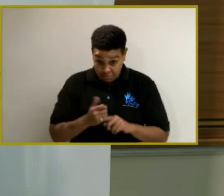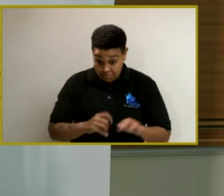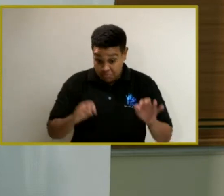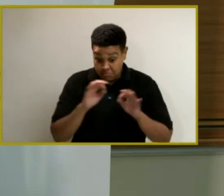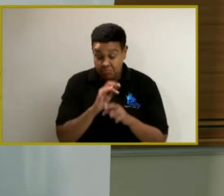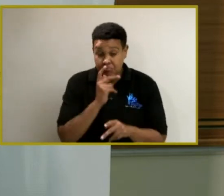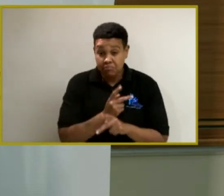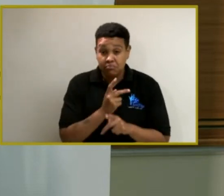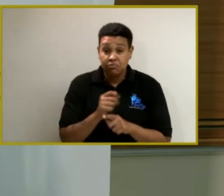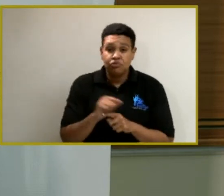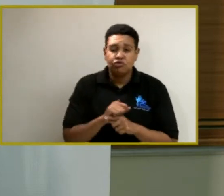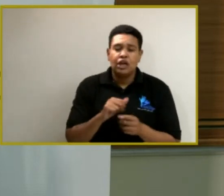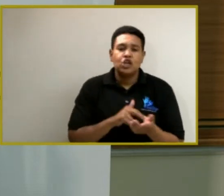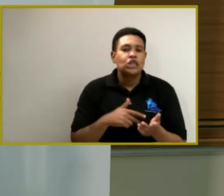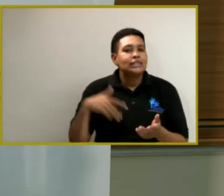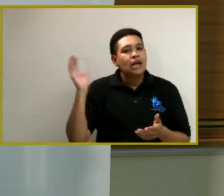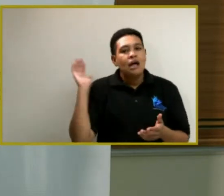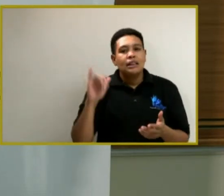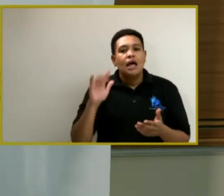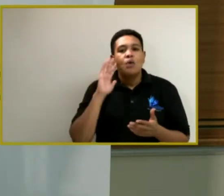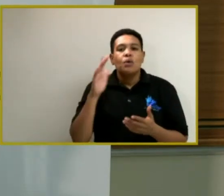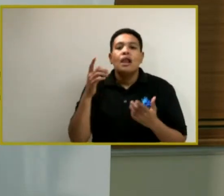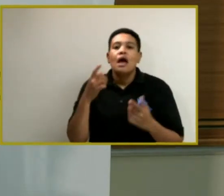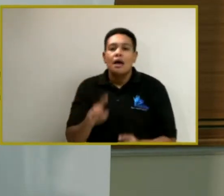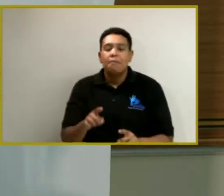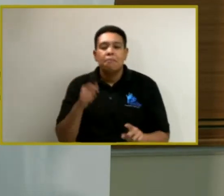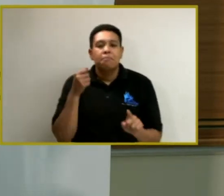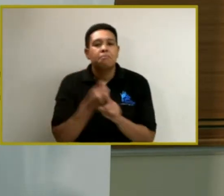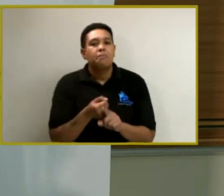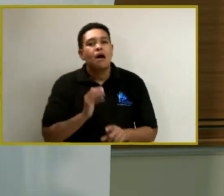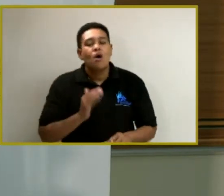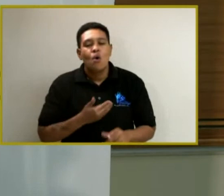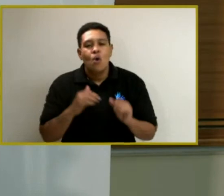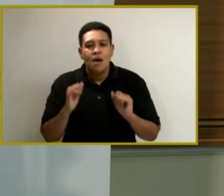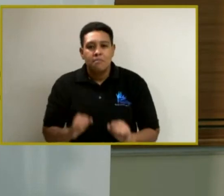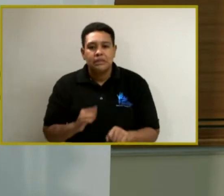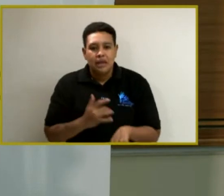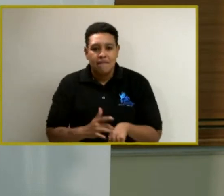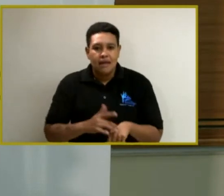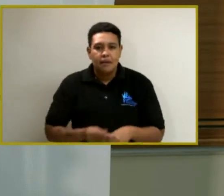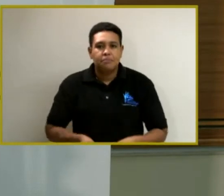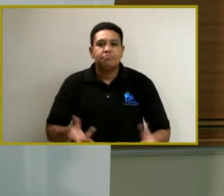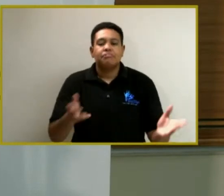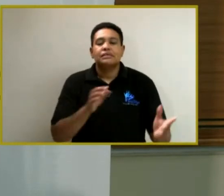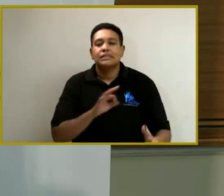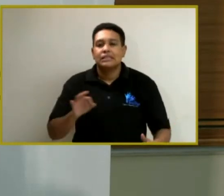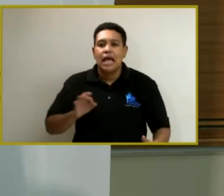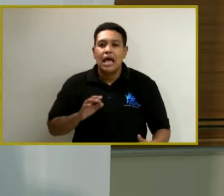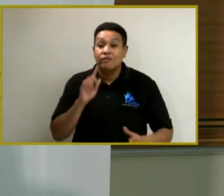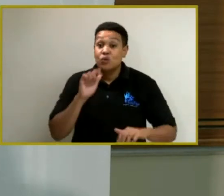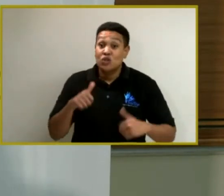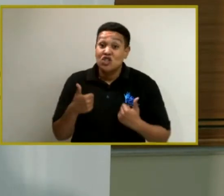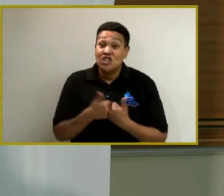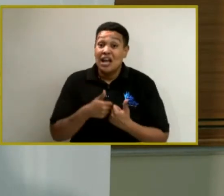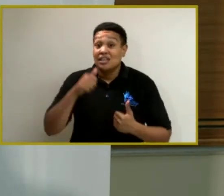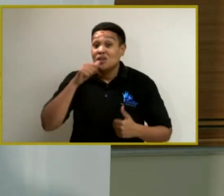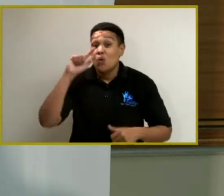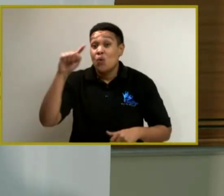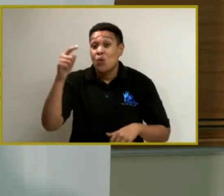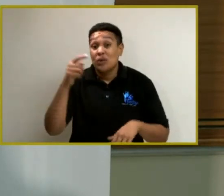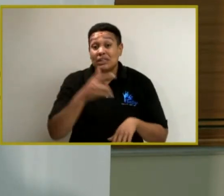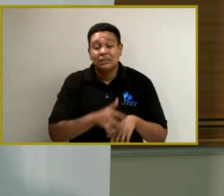care trained nurses, and that will hamper our ability. So the challenge right now is not so much